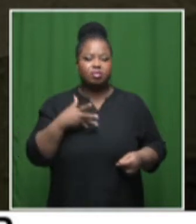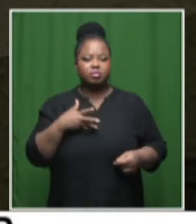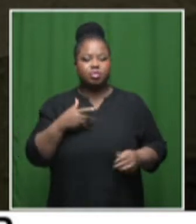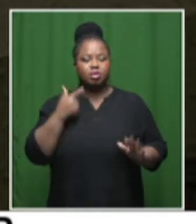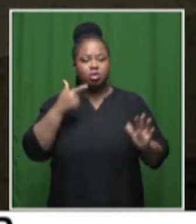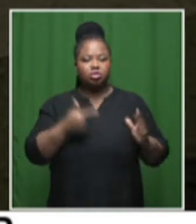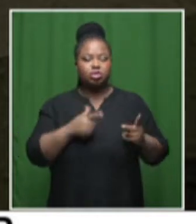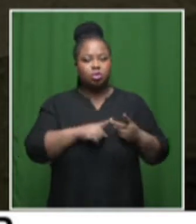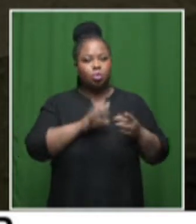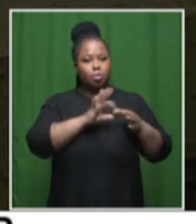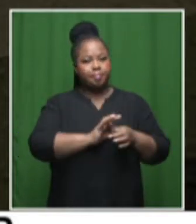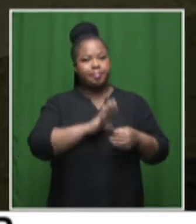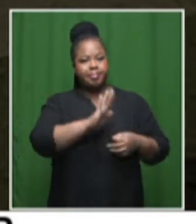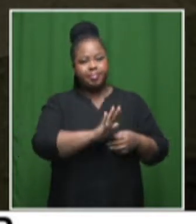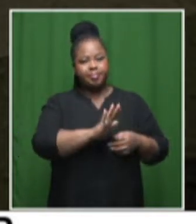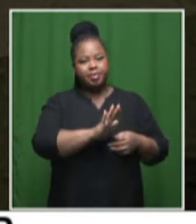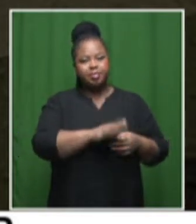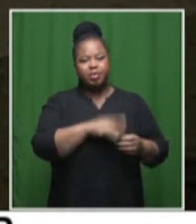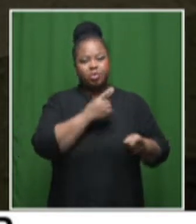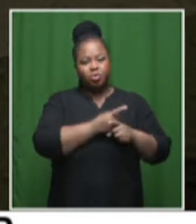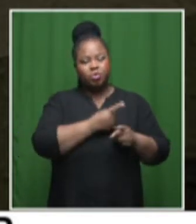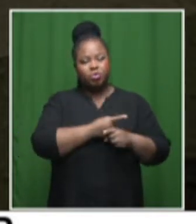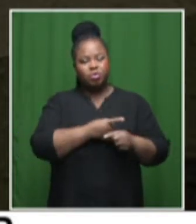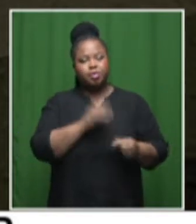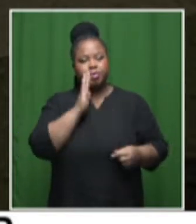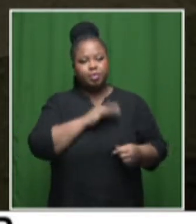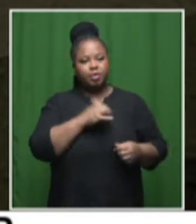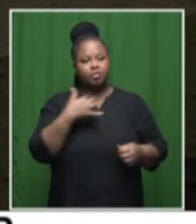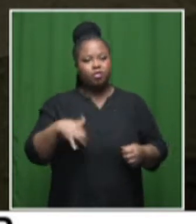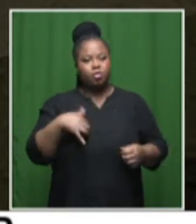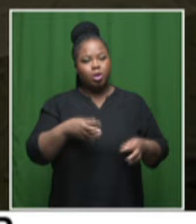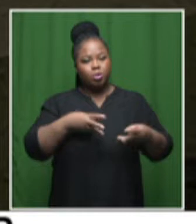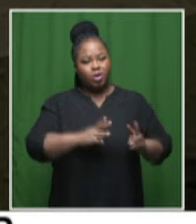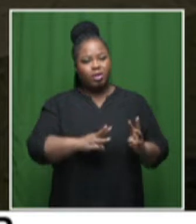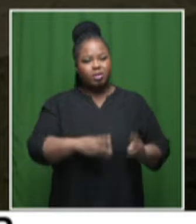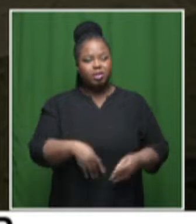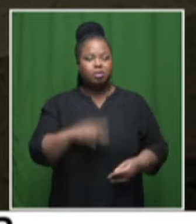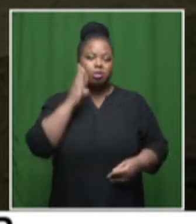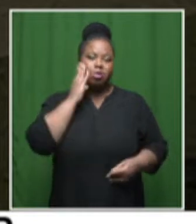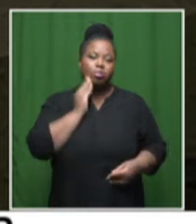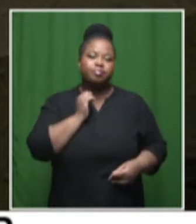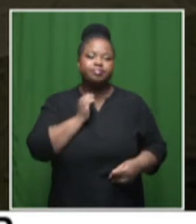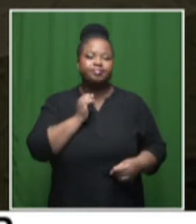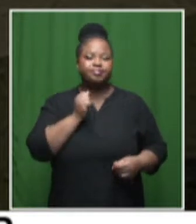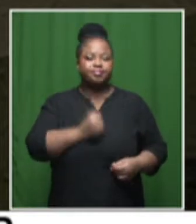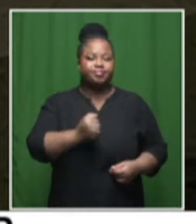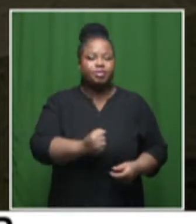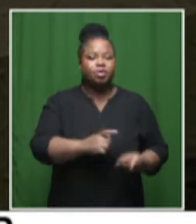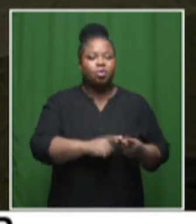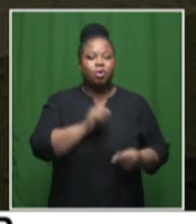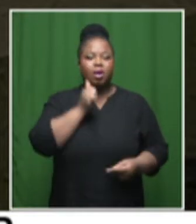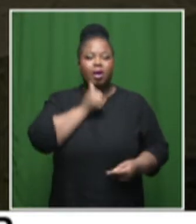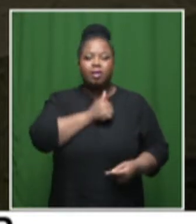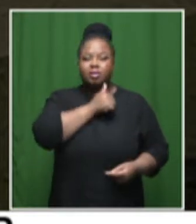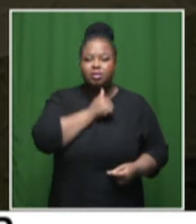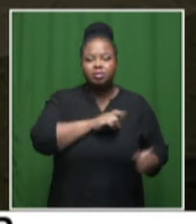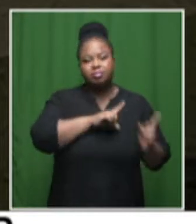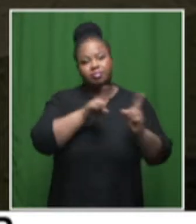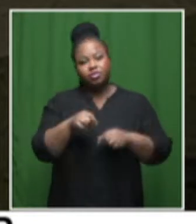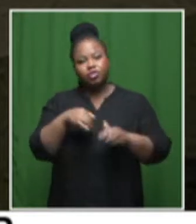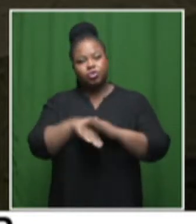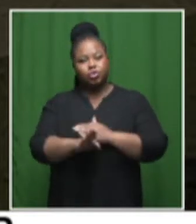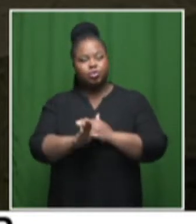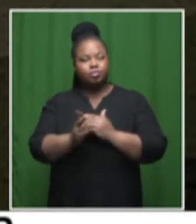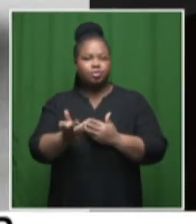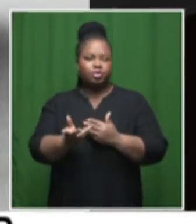go high. And these are informal ways in which grannies and more rahadi would take us to school. And it's